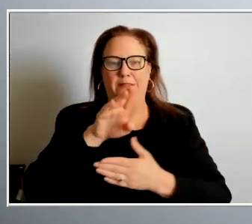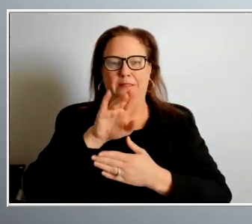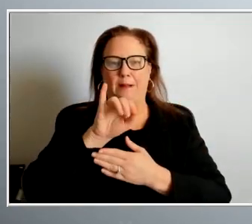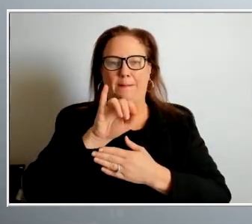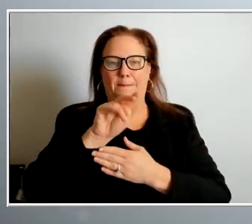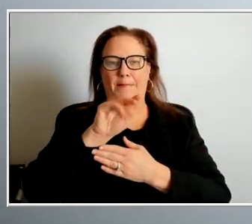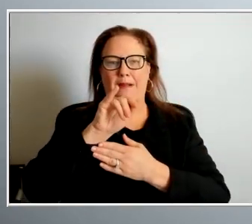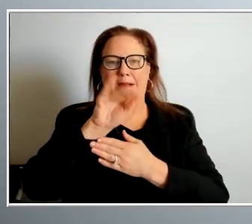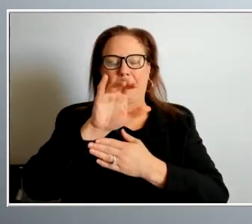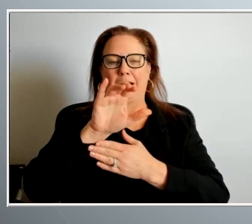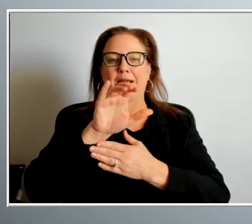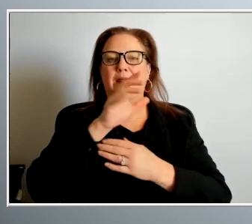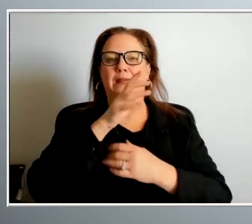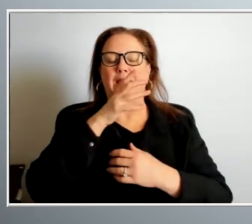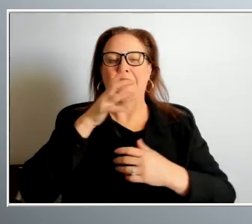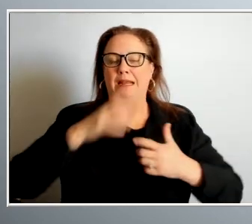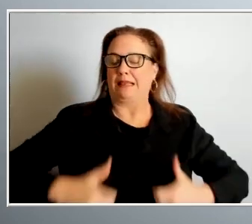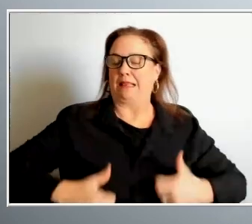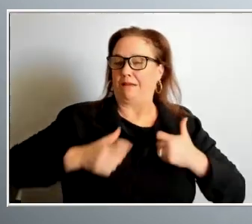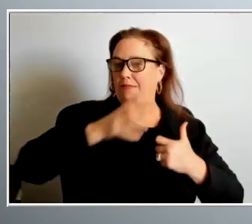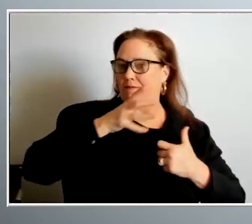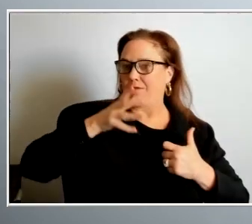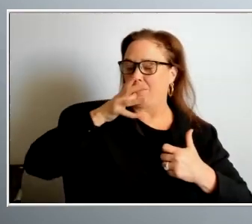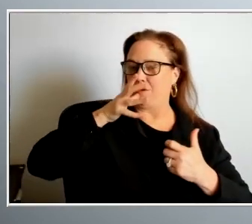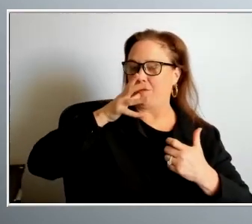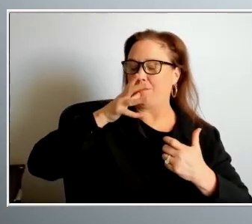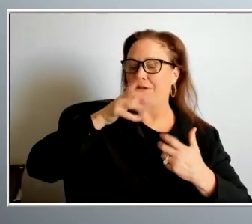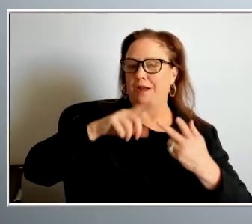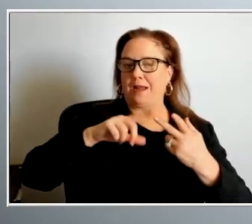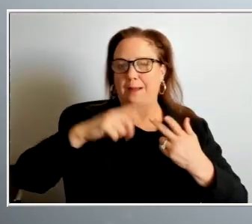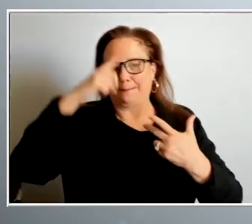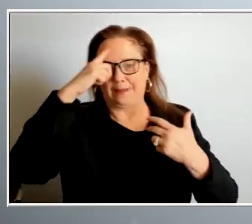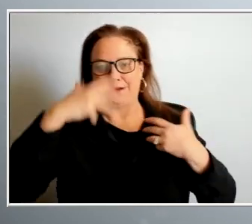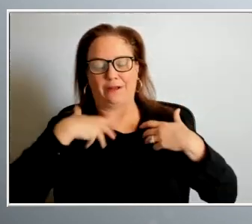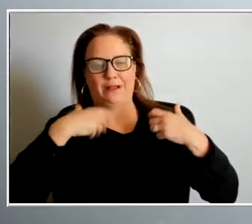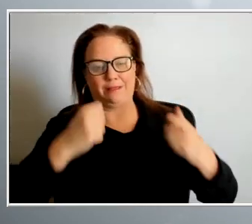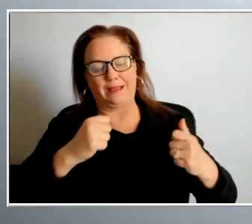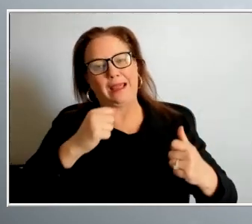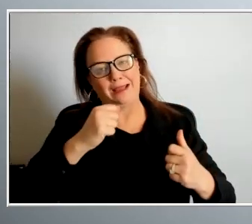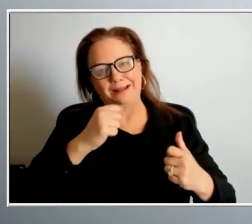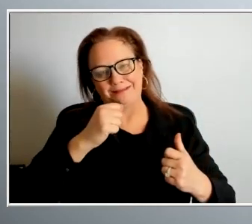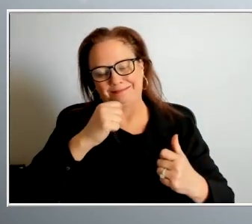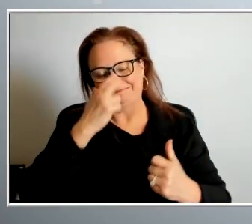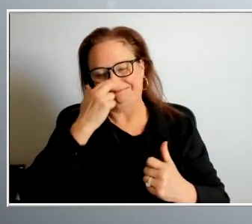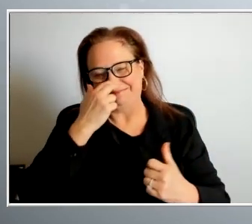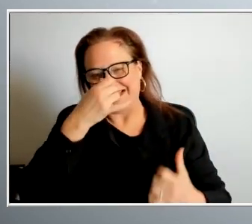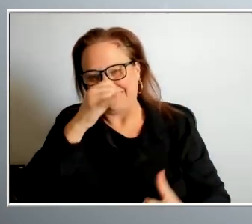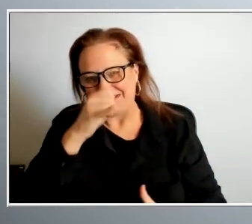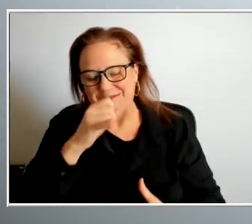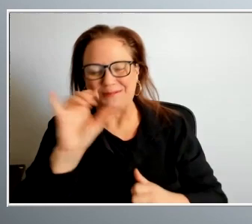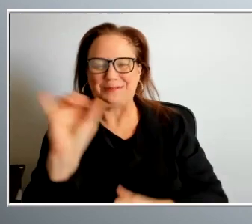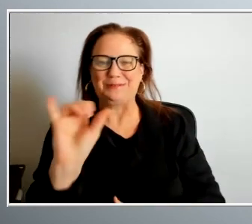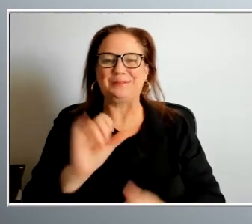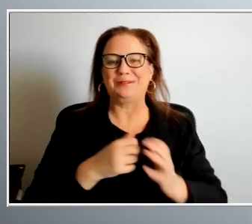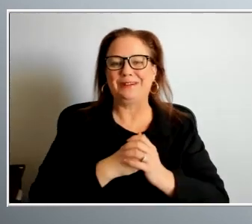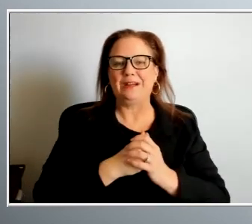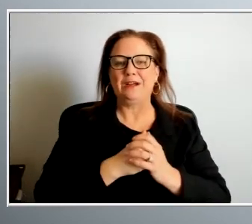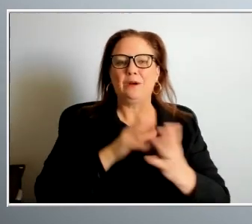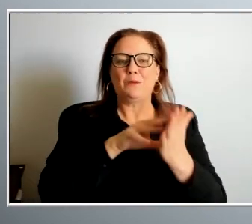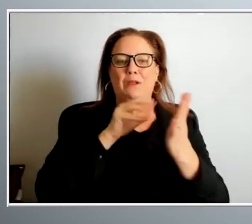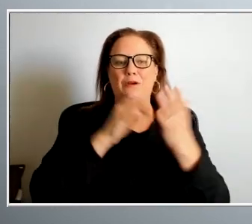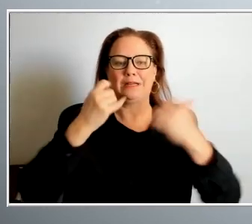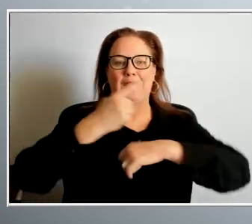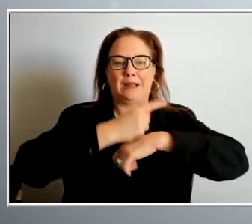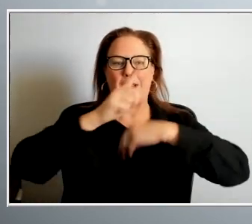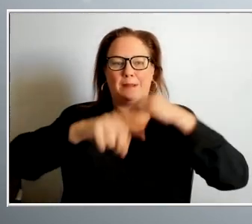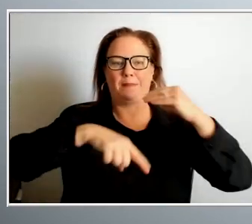life in agriculture, and mental health, plus, again, a lot of humor mixed in there with it. Today, we're learning about that